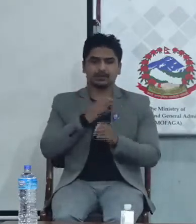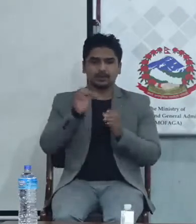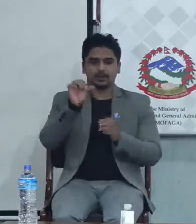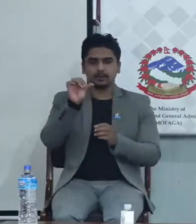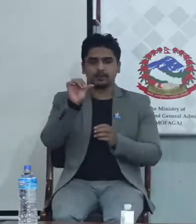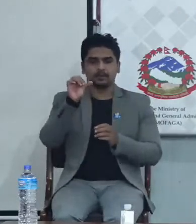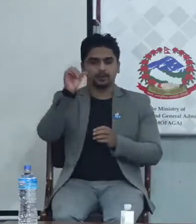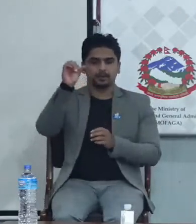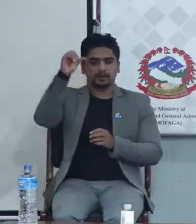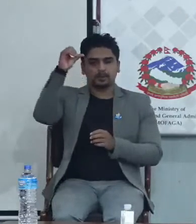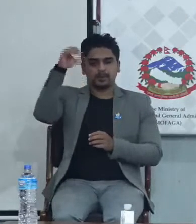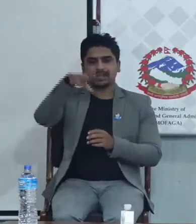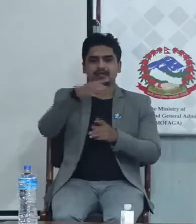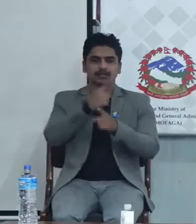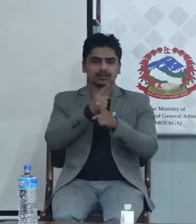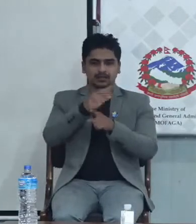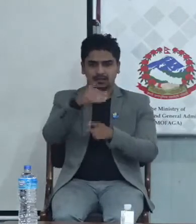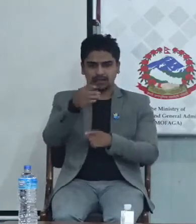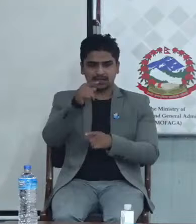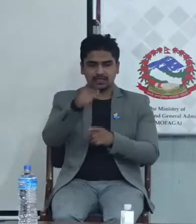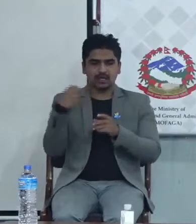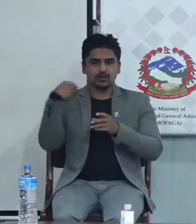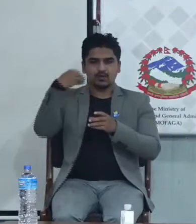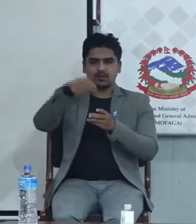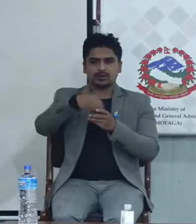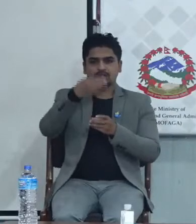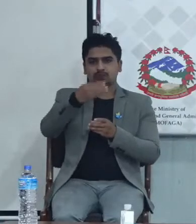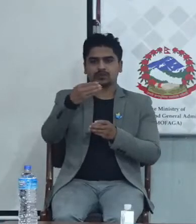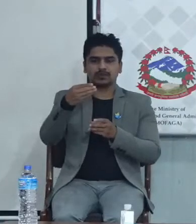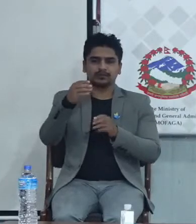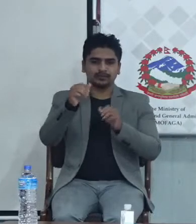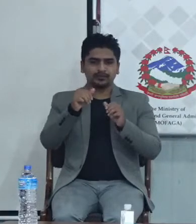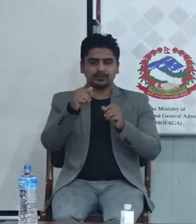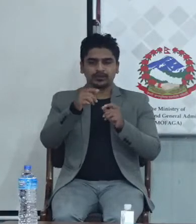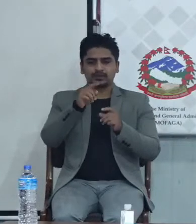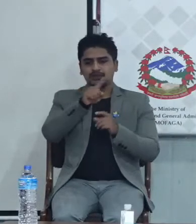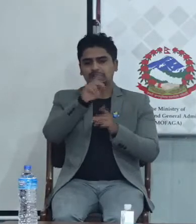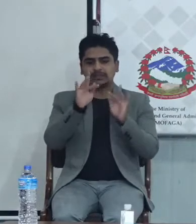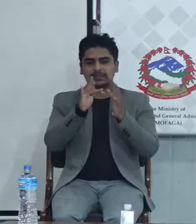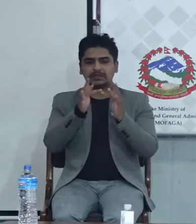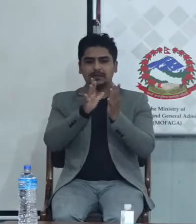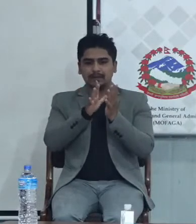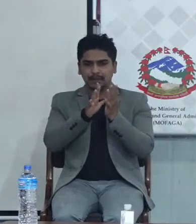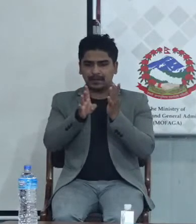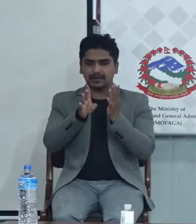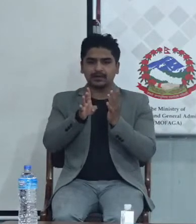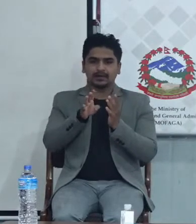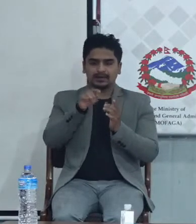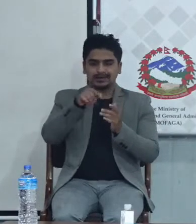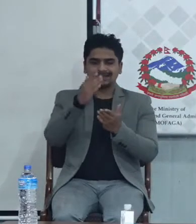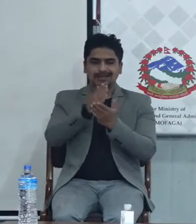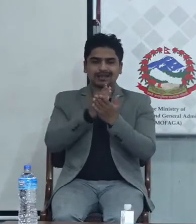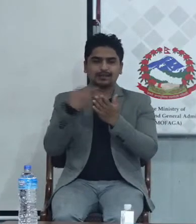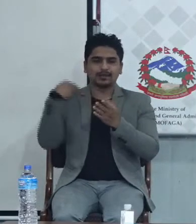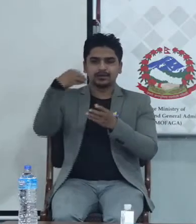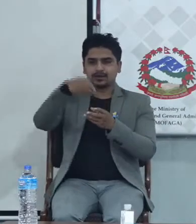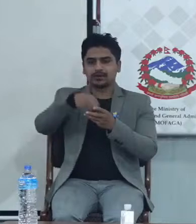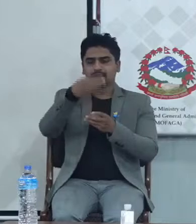So through the Zoom applications, all participants and warm namaste and